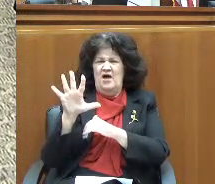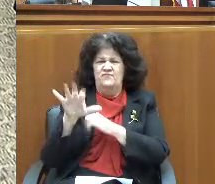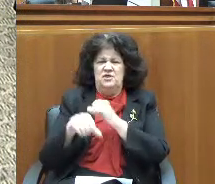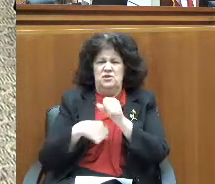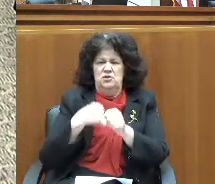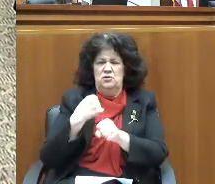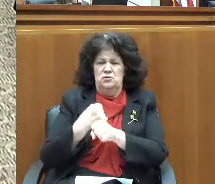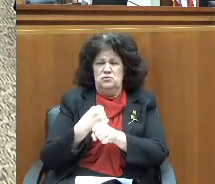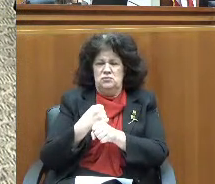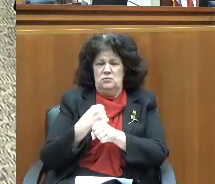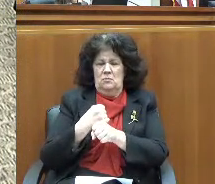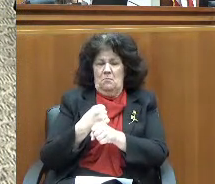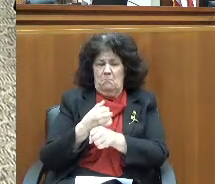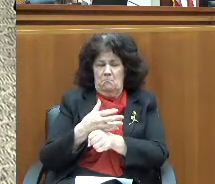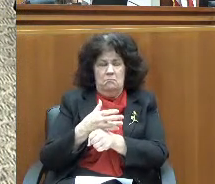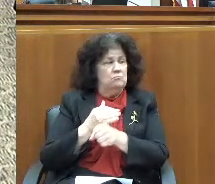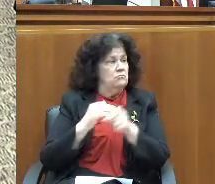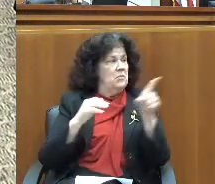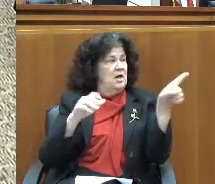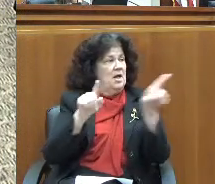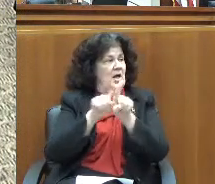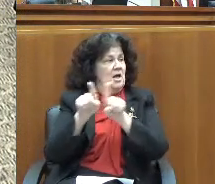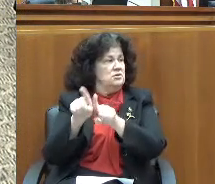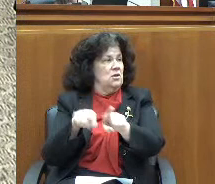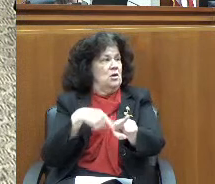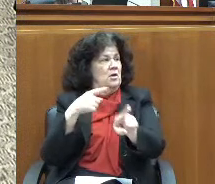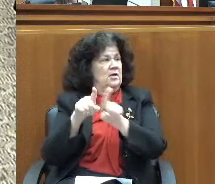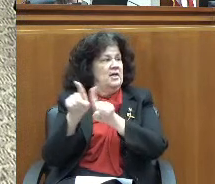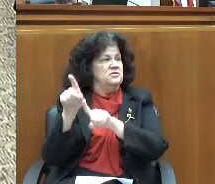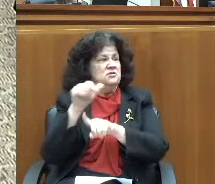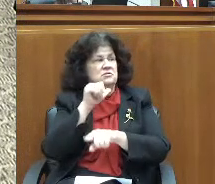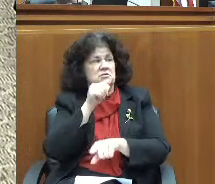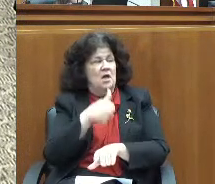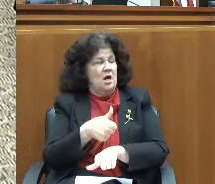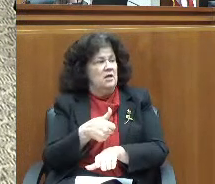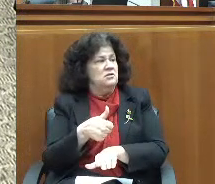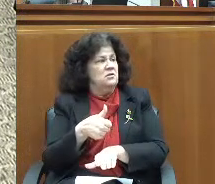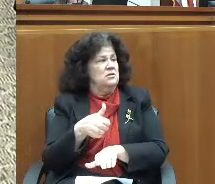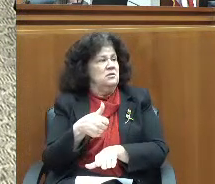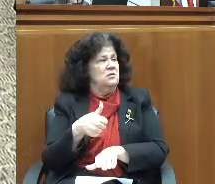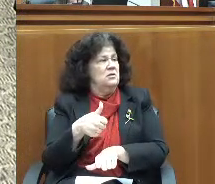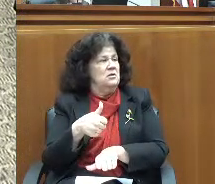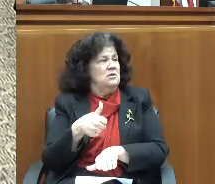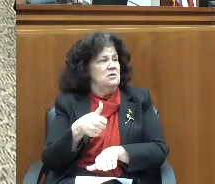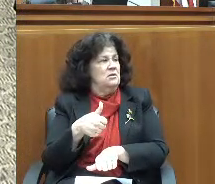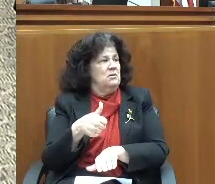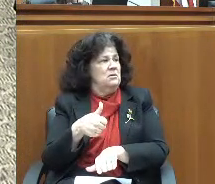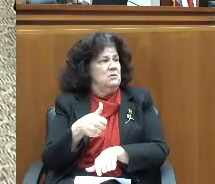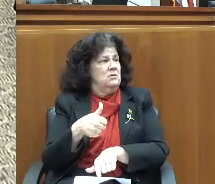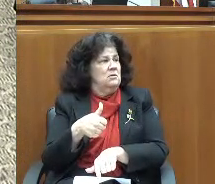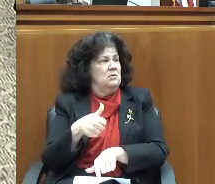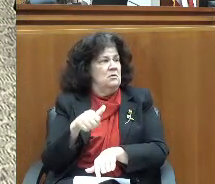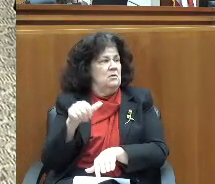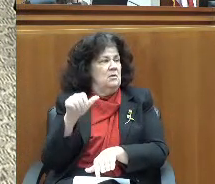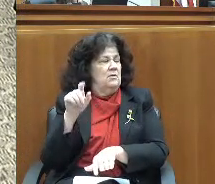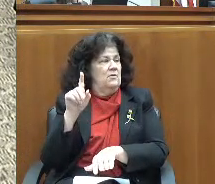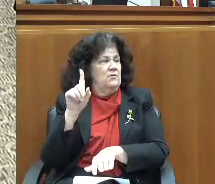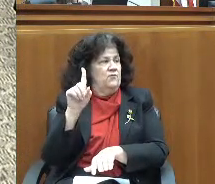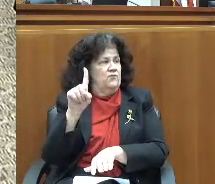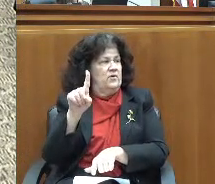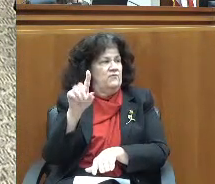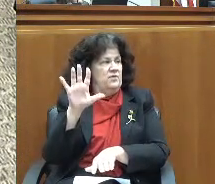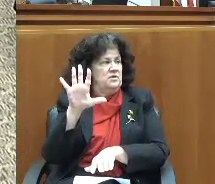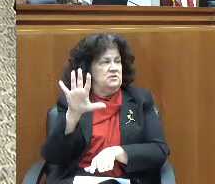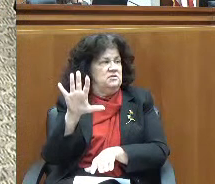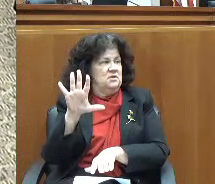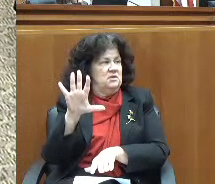5. That was one of those things. Yeah, as long as it's not a 15587 violation. Yes. Had to do a